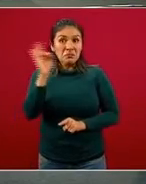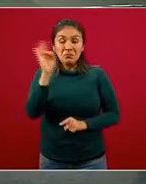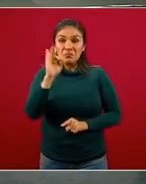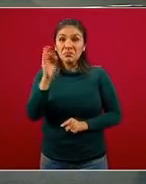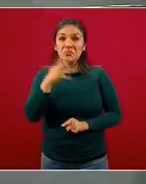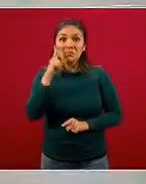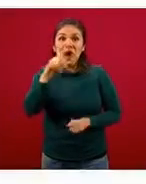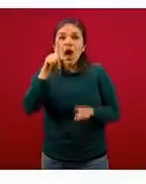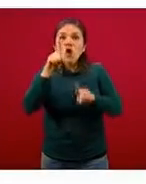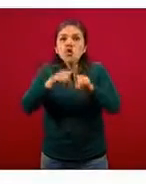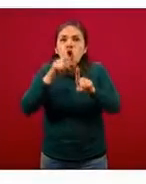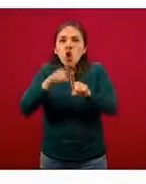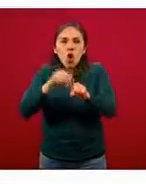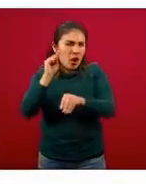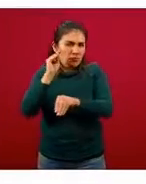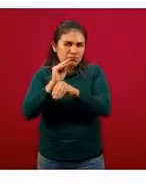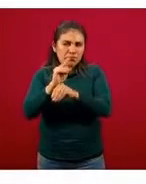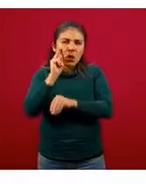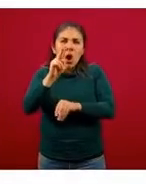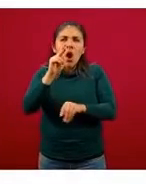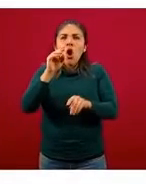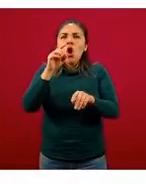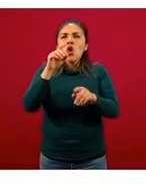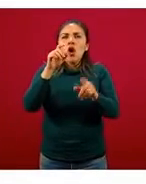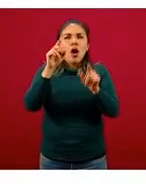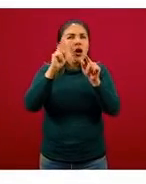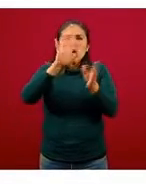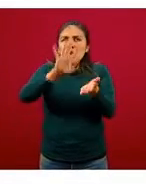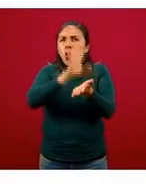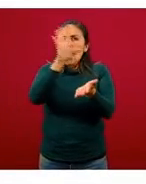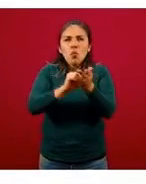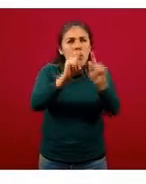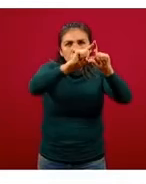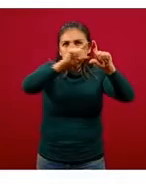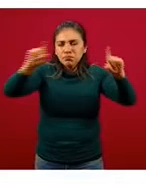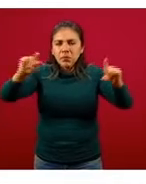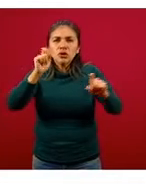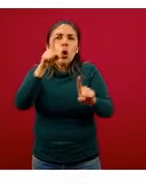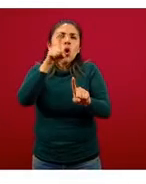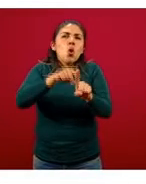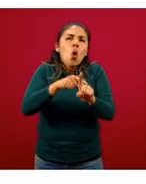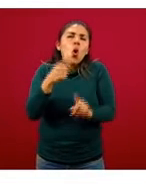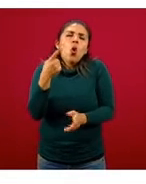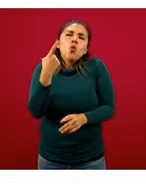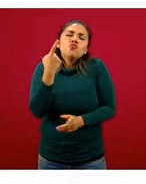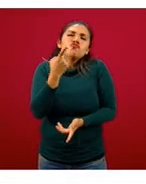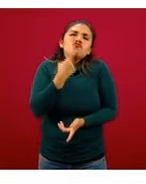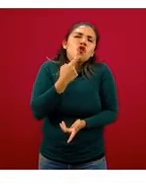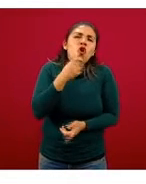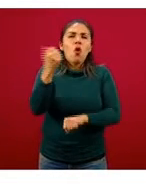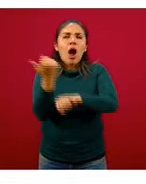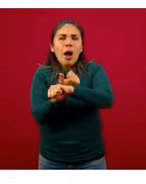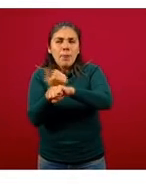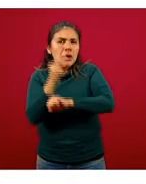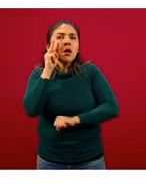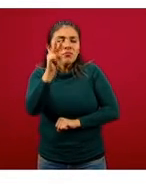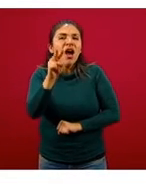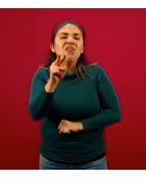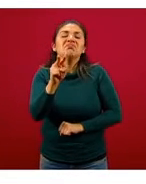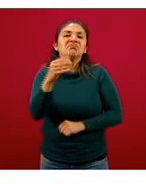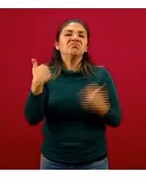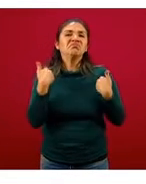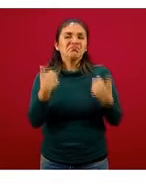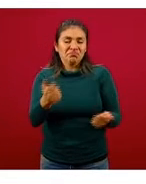still observe an upward trend, an upward